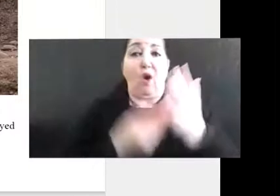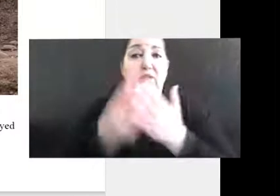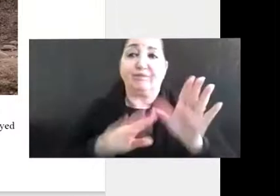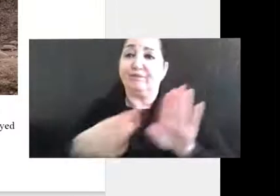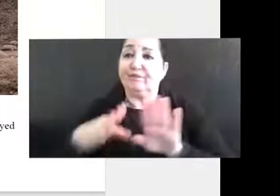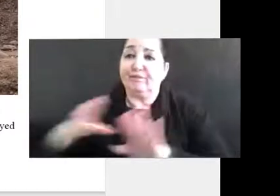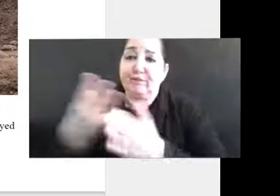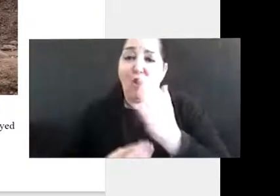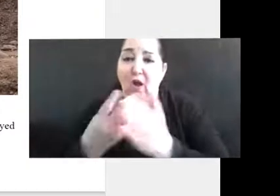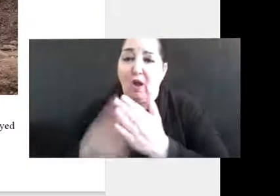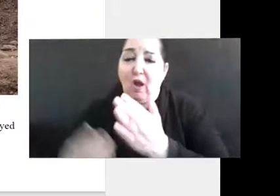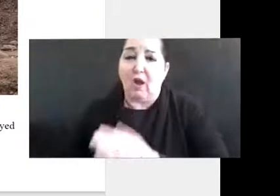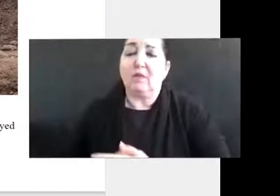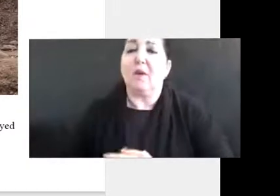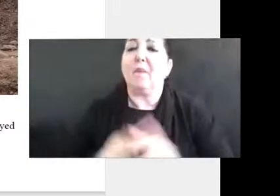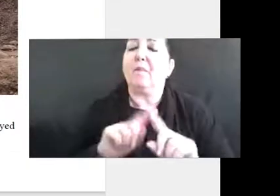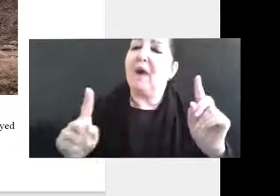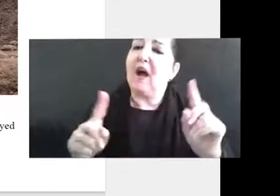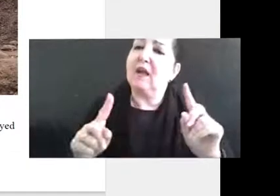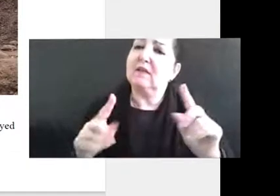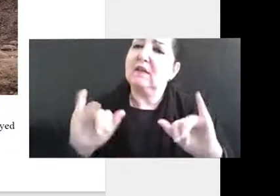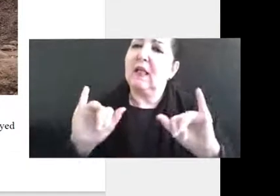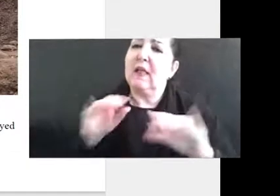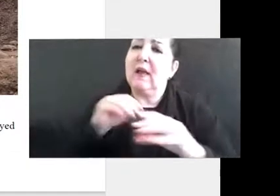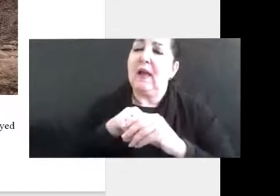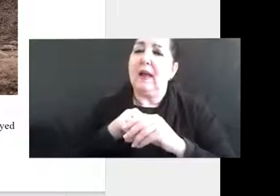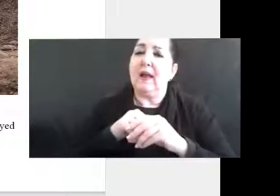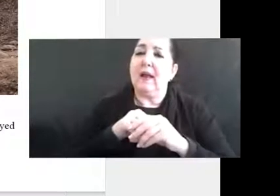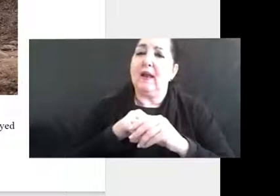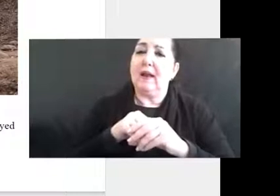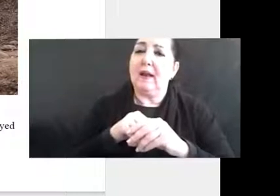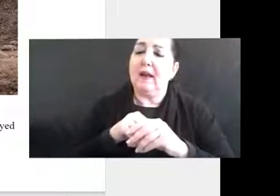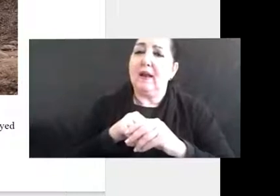but there's this tendency to sort of like, you know,